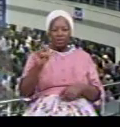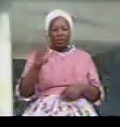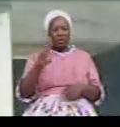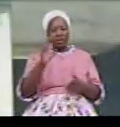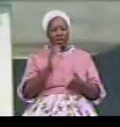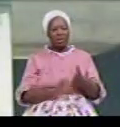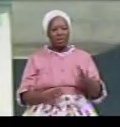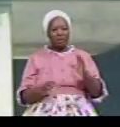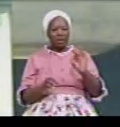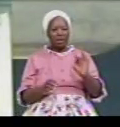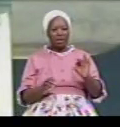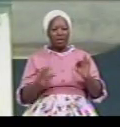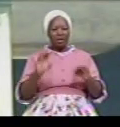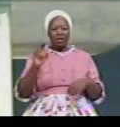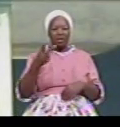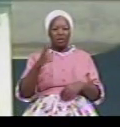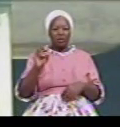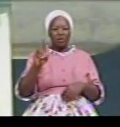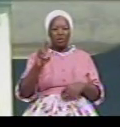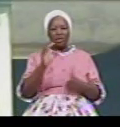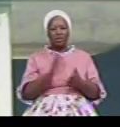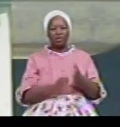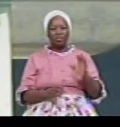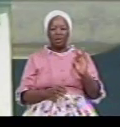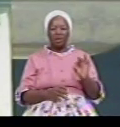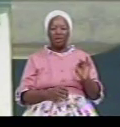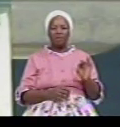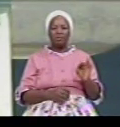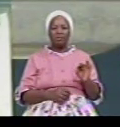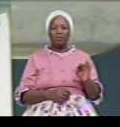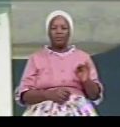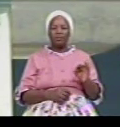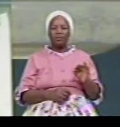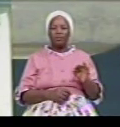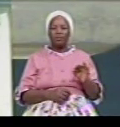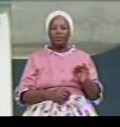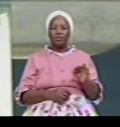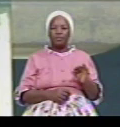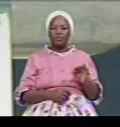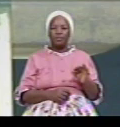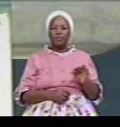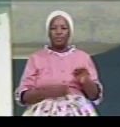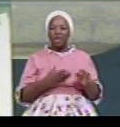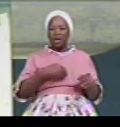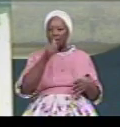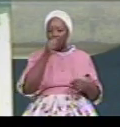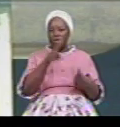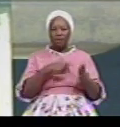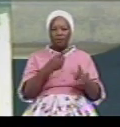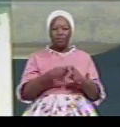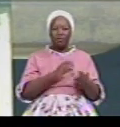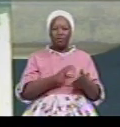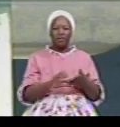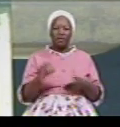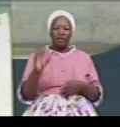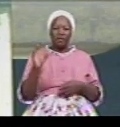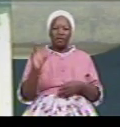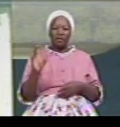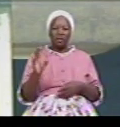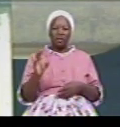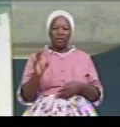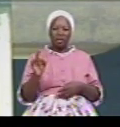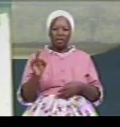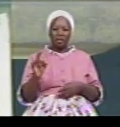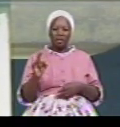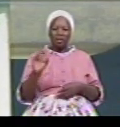9. Second Corinthians chapter 9, and I'm reading from verse 8. Second Corinthians